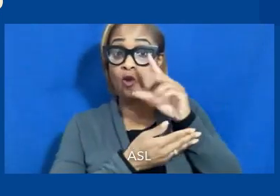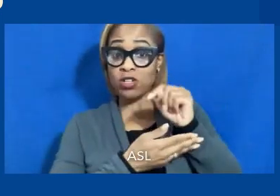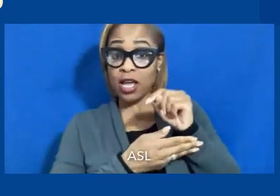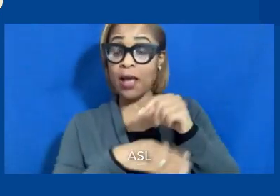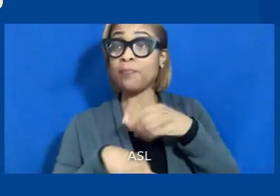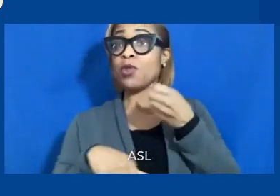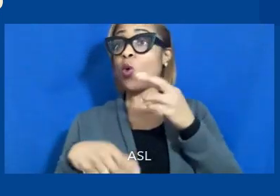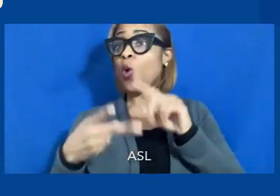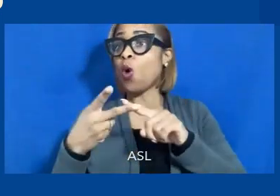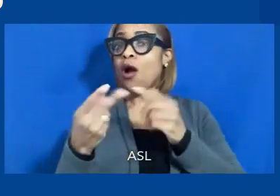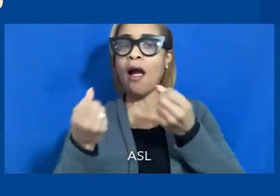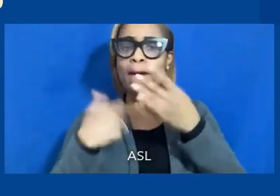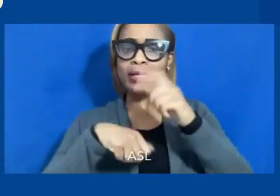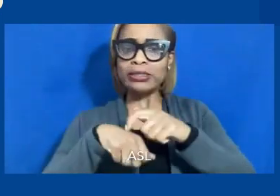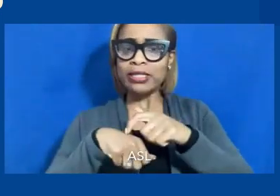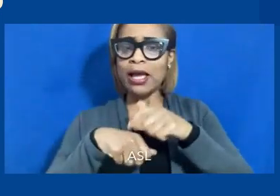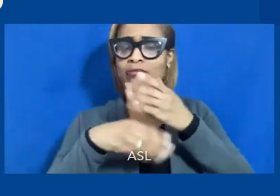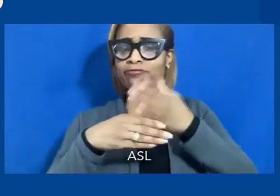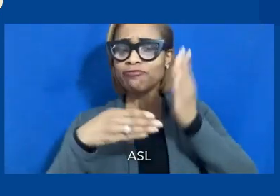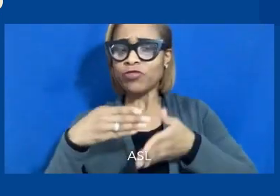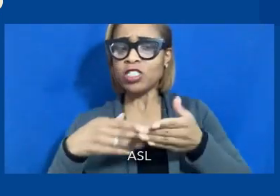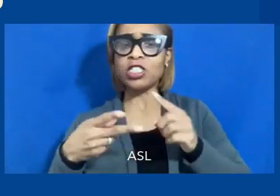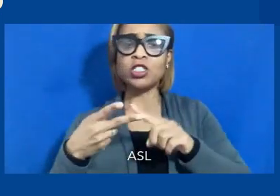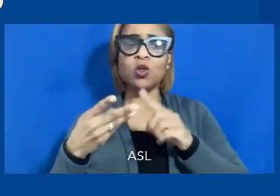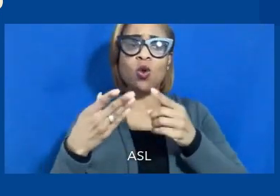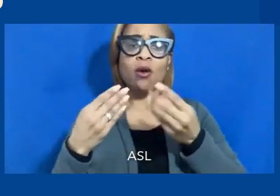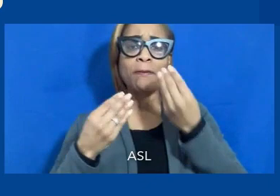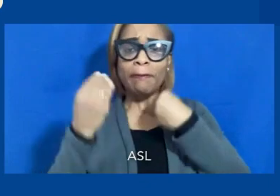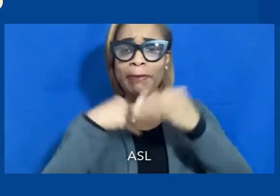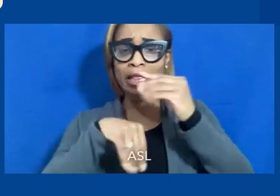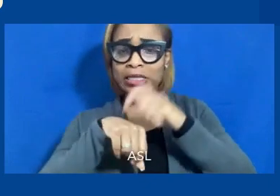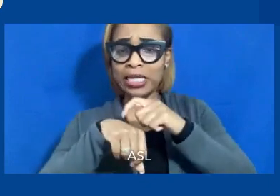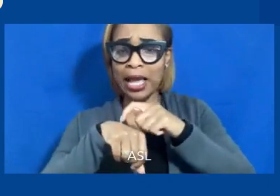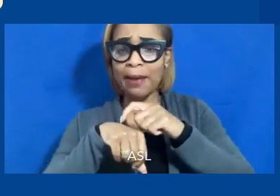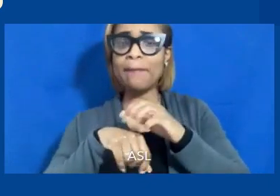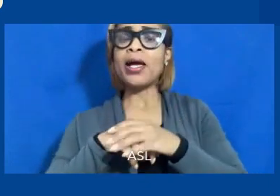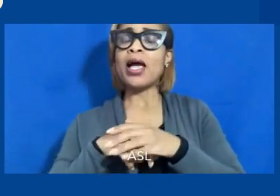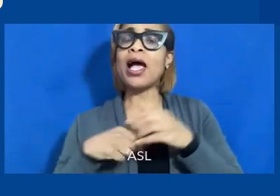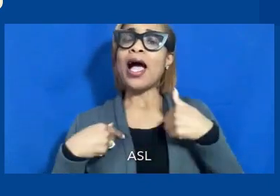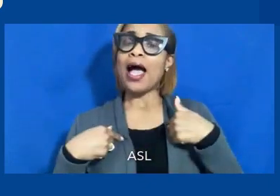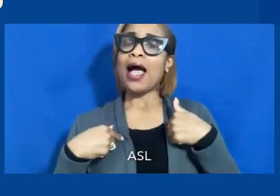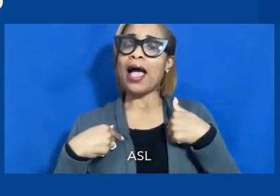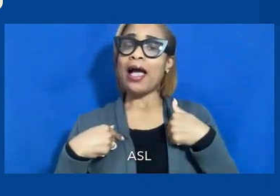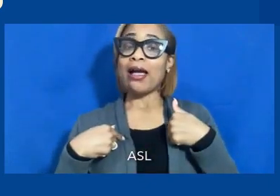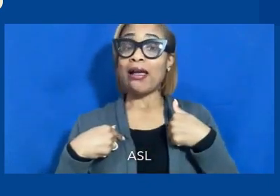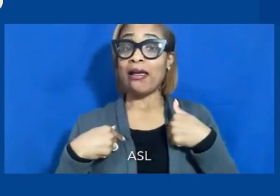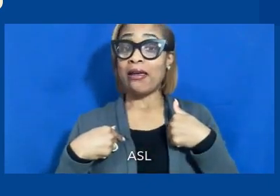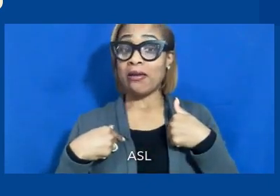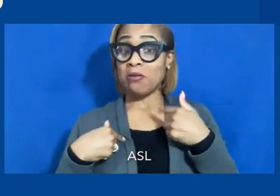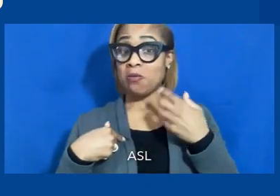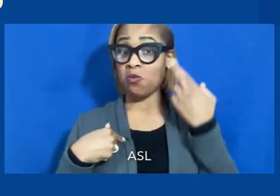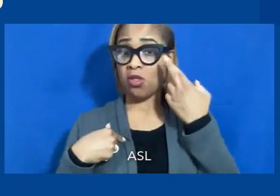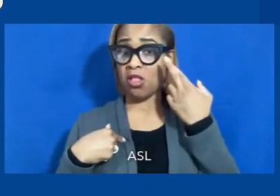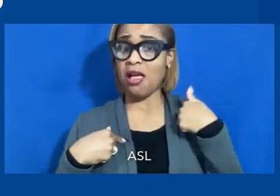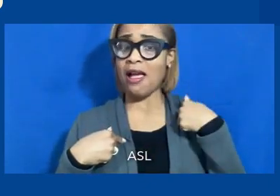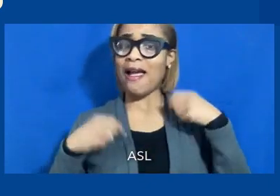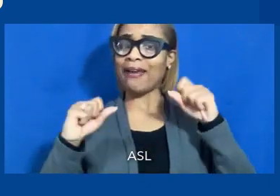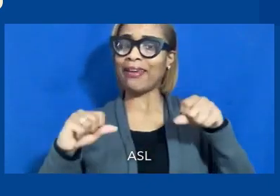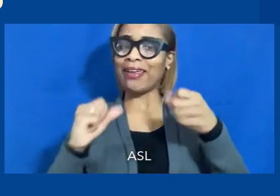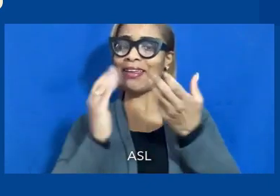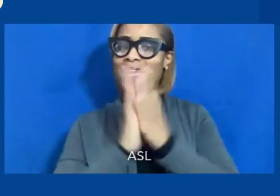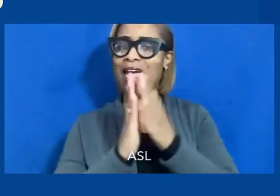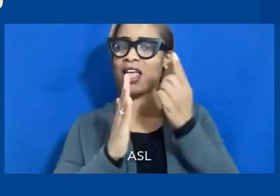the meal time, that I found it, I could ask for that stuff in a way that was